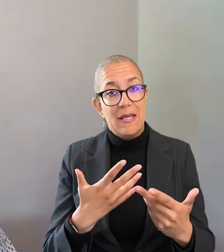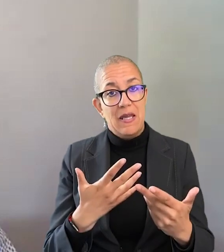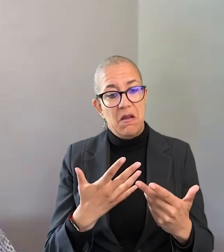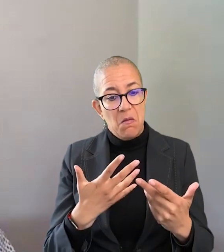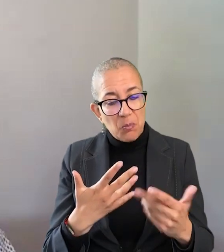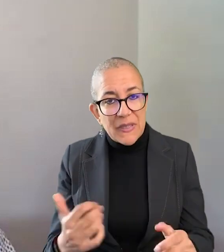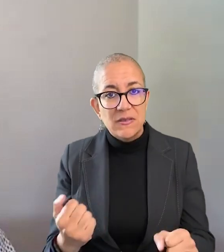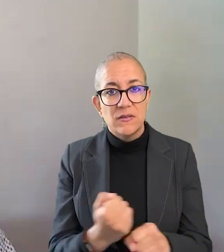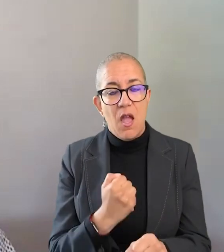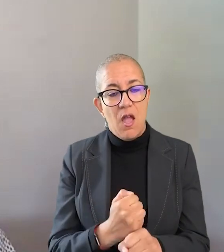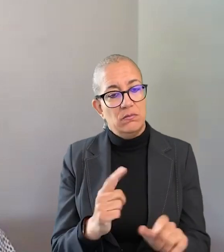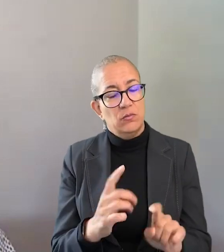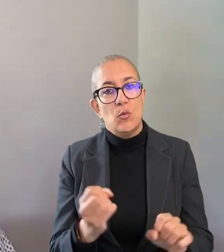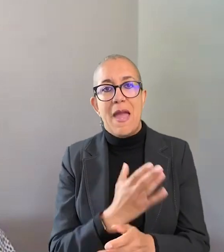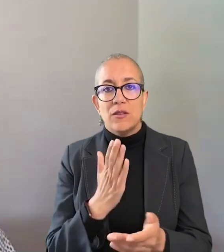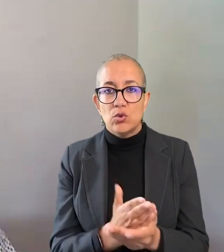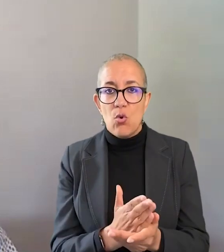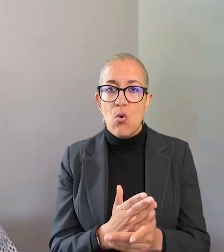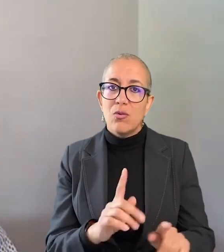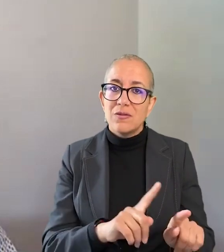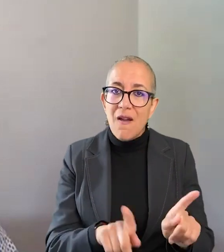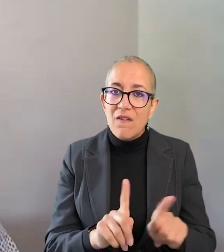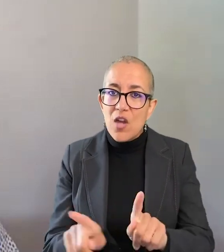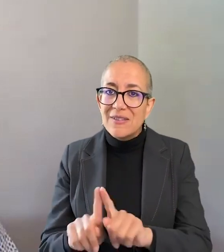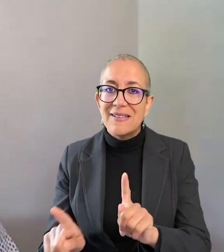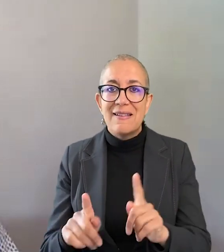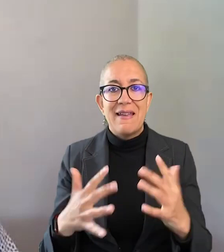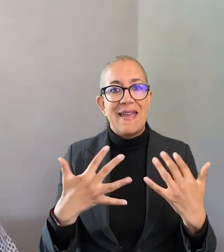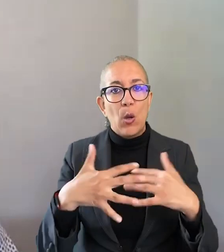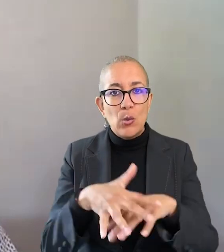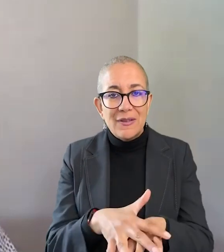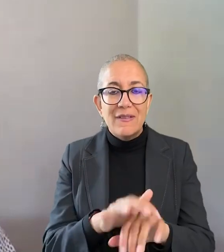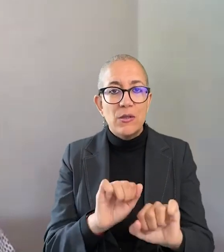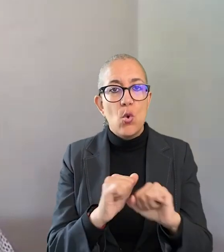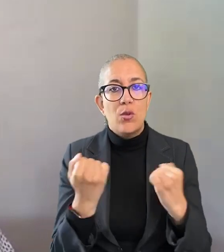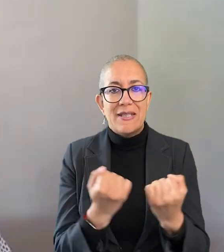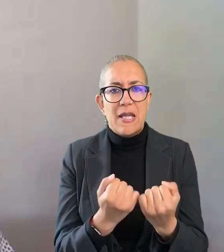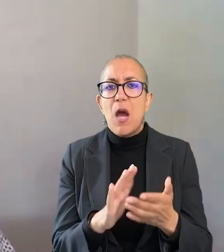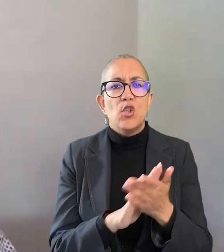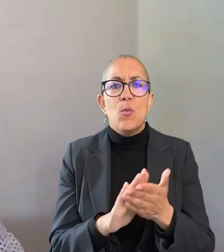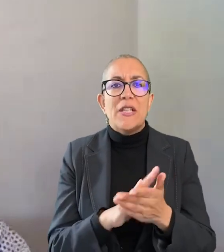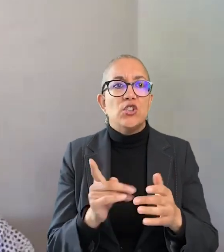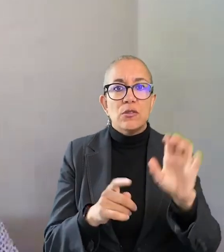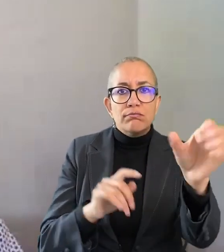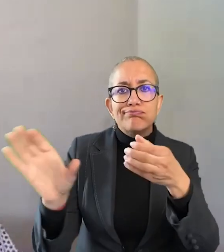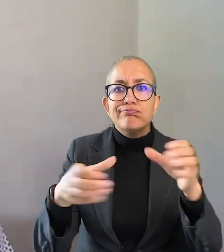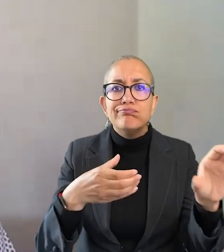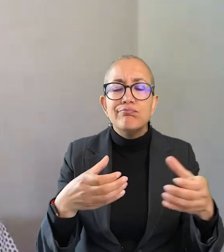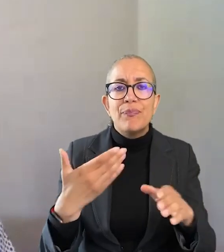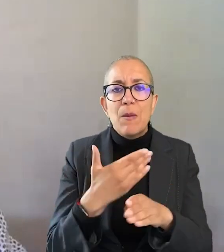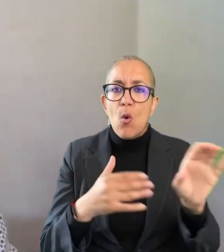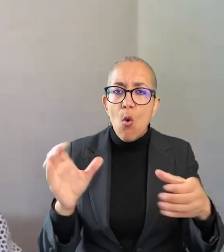to ensure diversity and inclusivity in your team? And I'm not talking about specific hires, I'm talking about a mindset